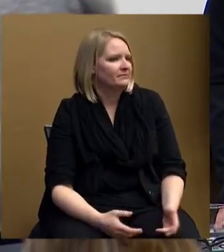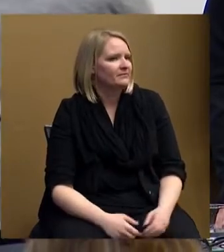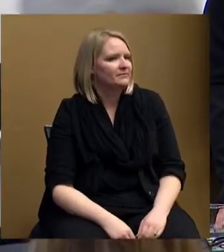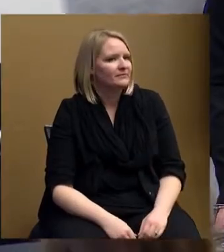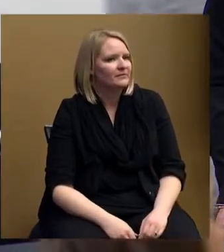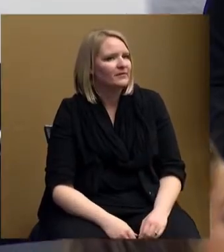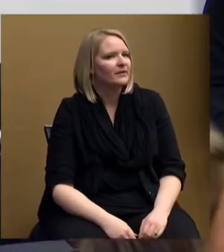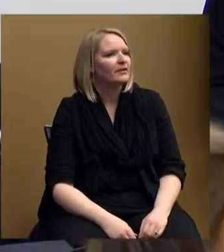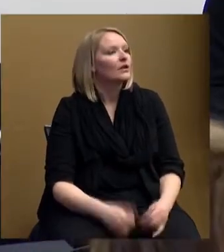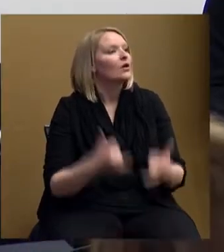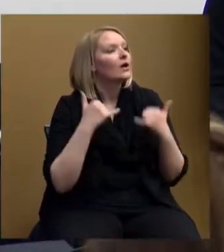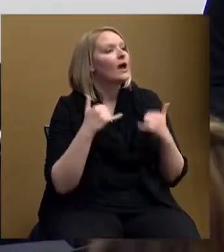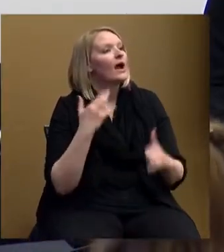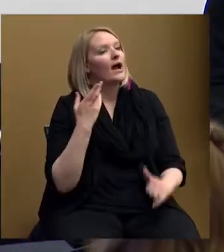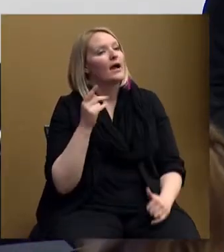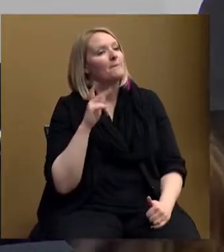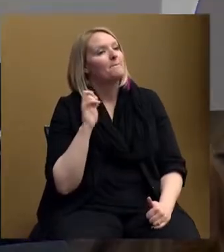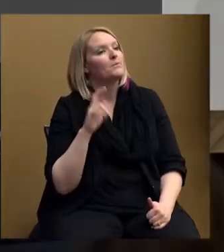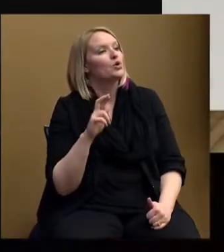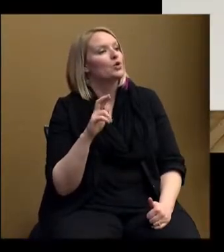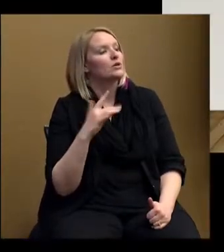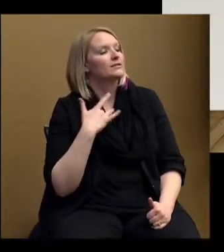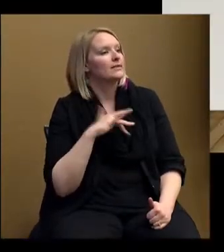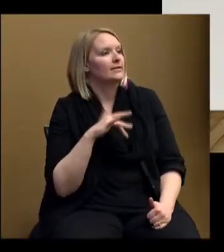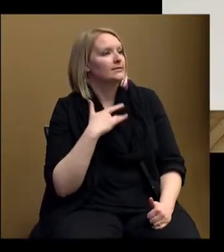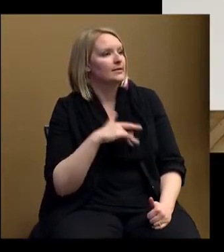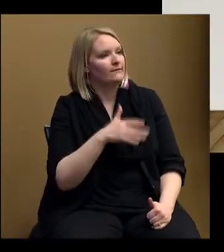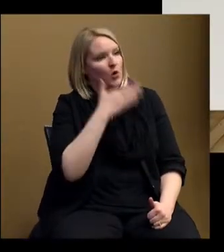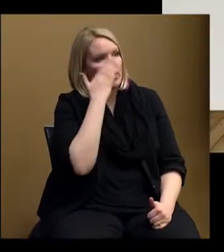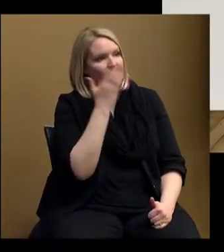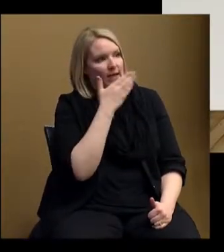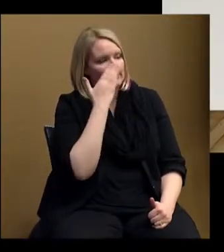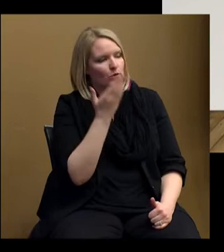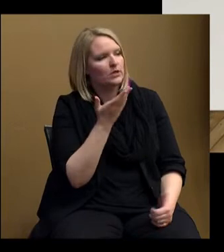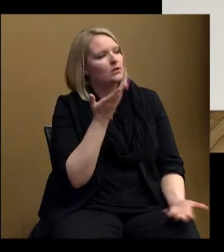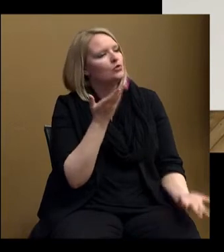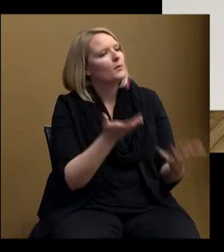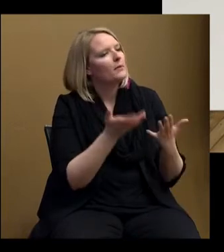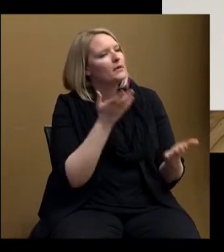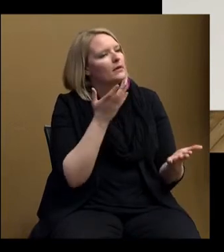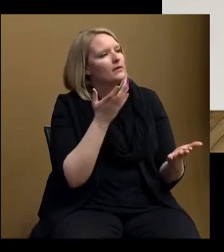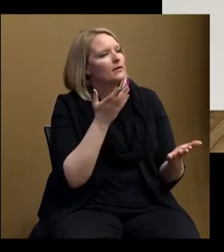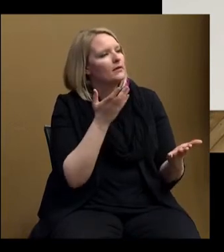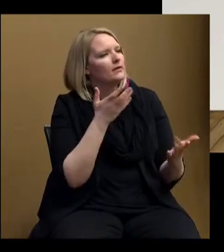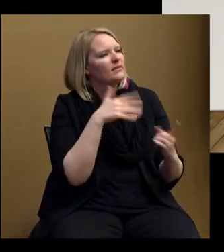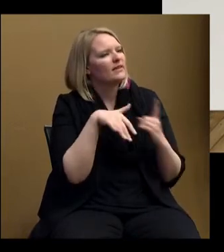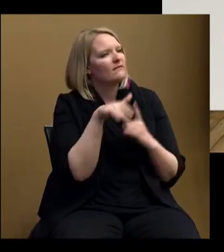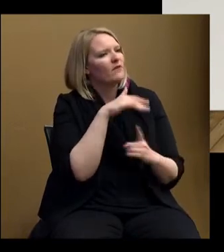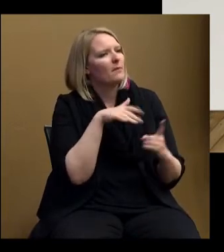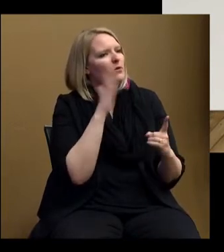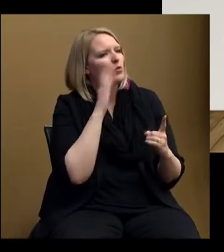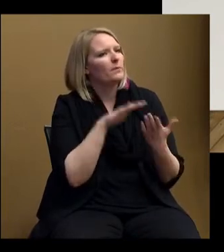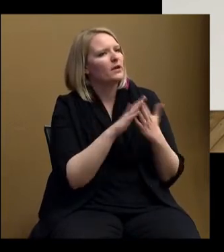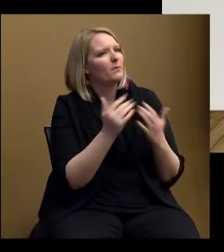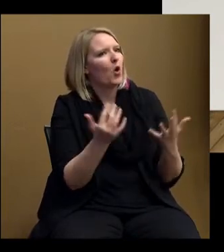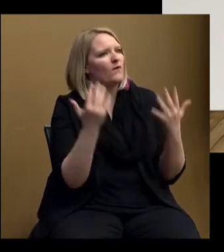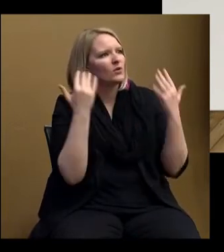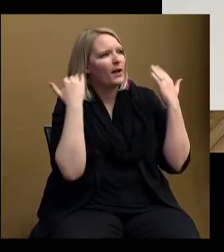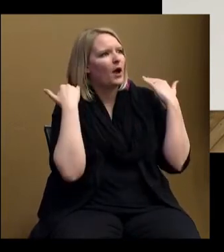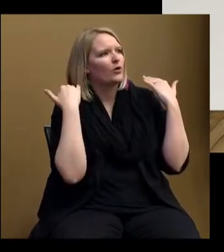Okay, let's look at some hypersensitivities to olfactory. They may find an environment